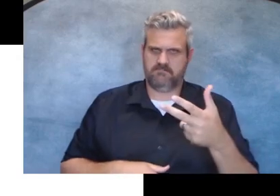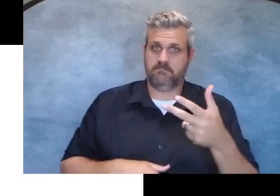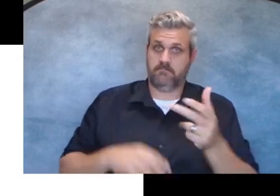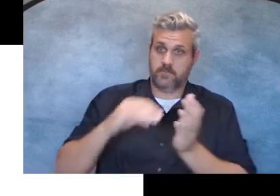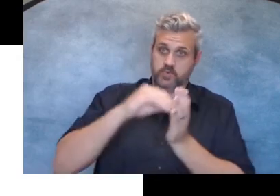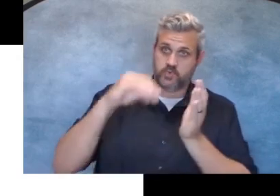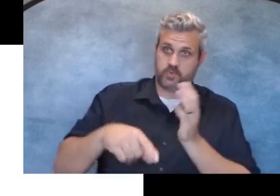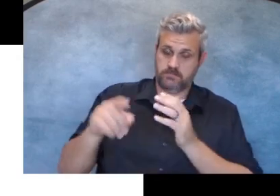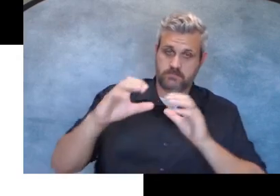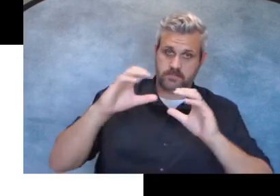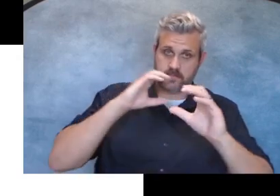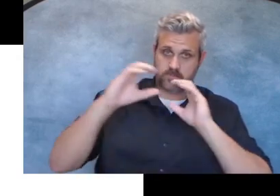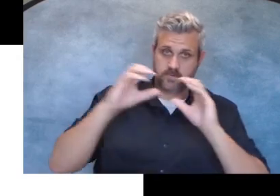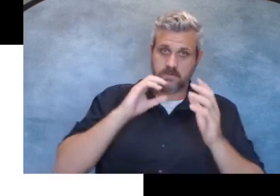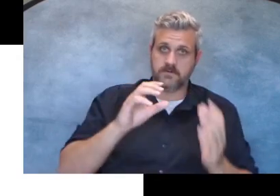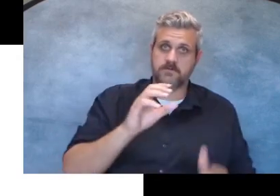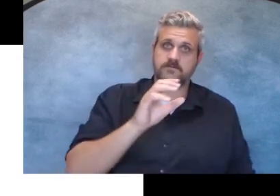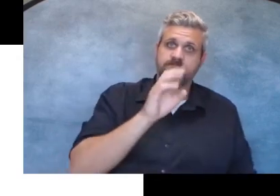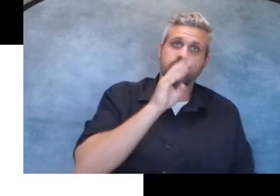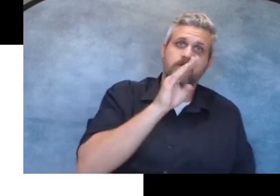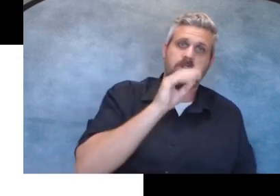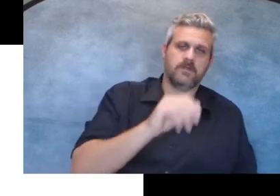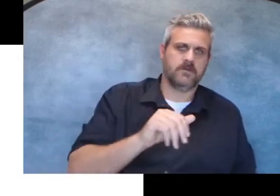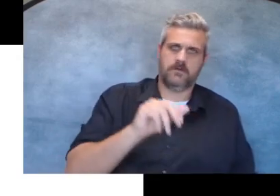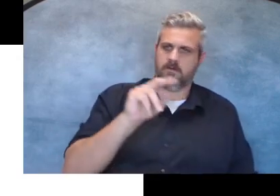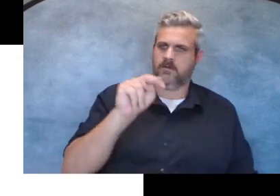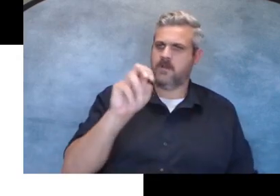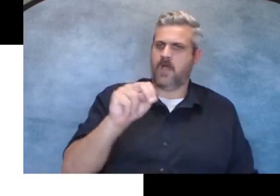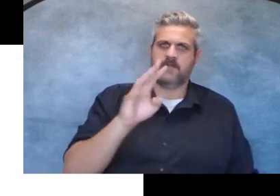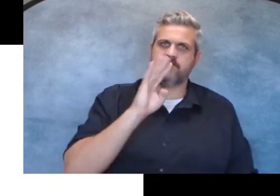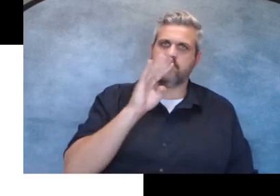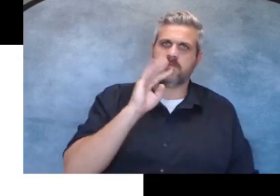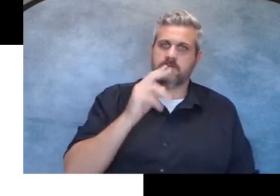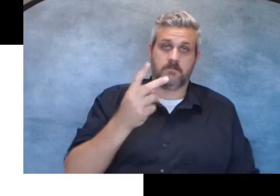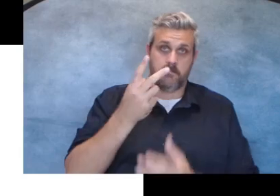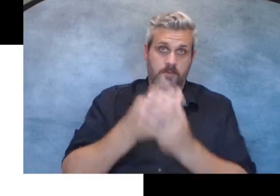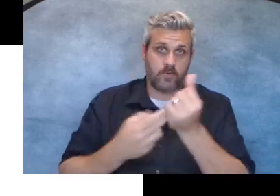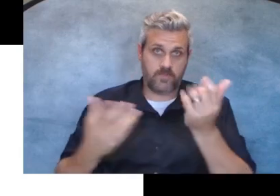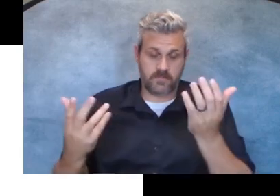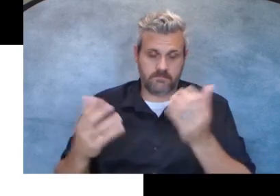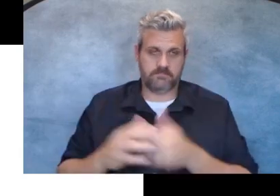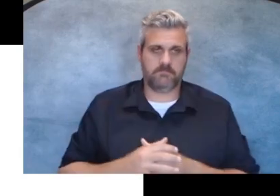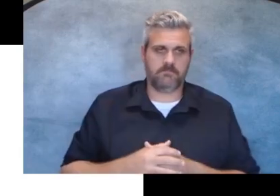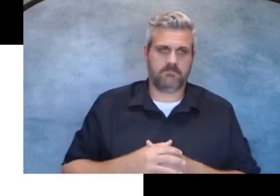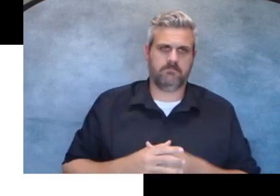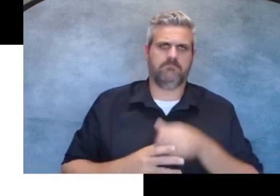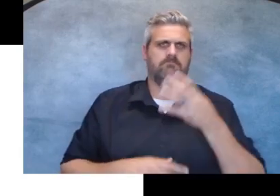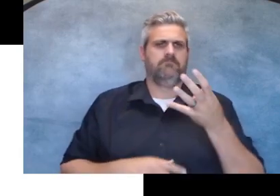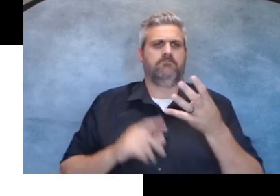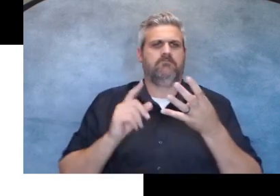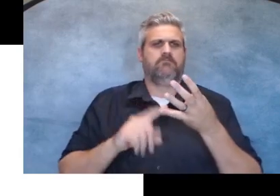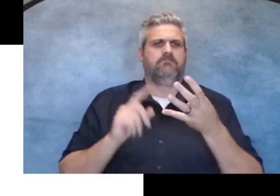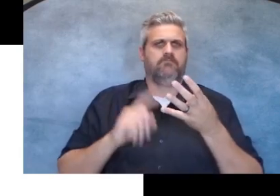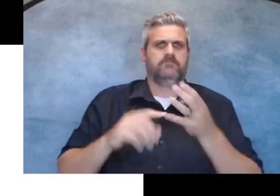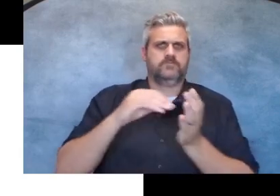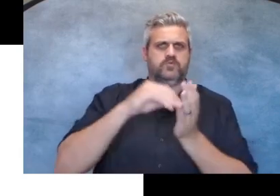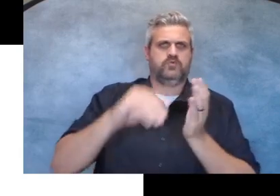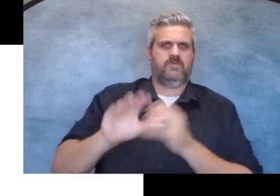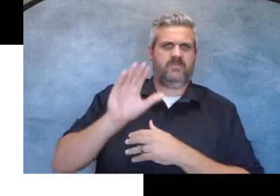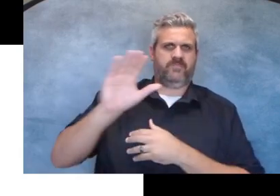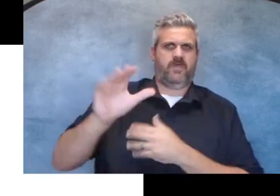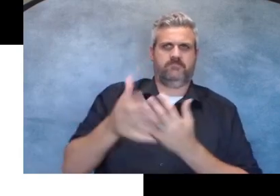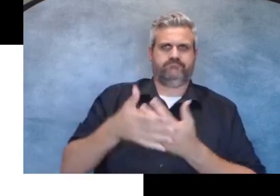Does the student communicate verbally, nonverbally, or both? 4. What is the student's primary mode